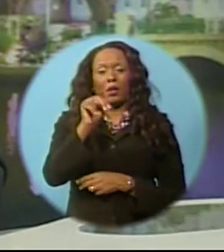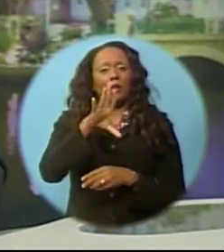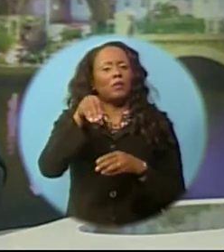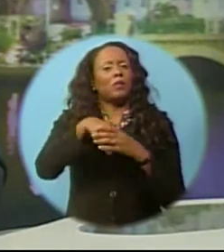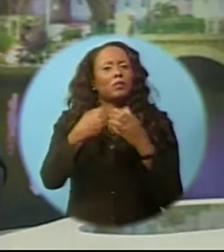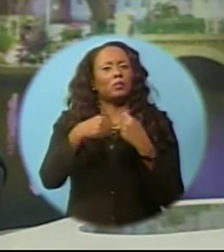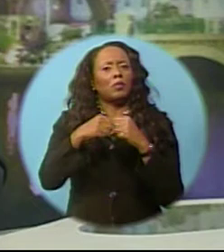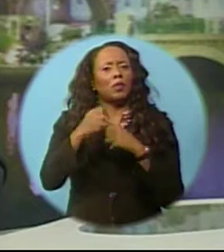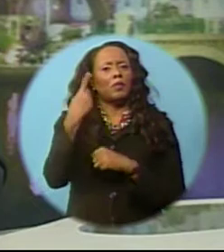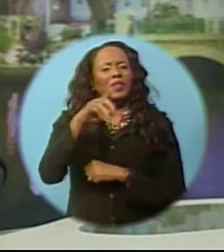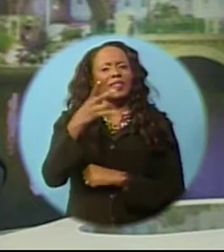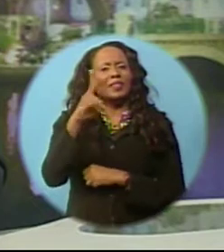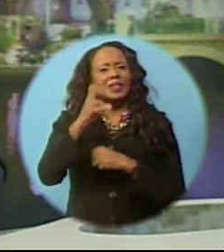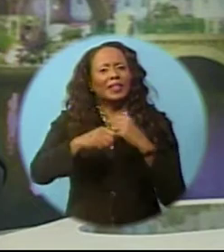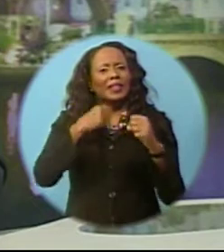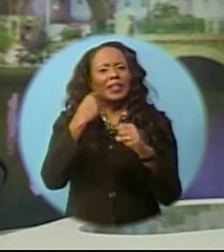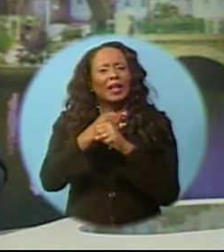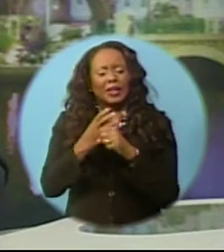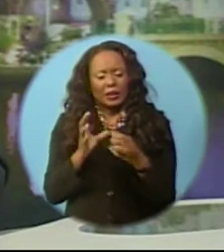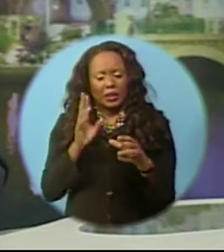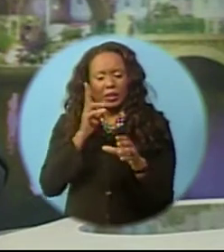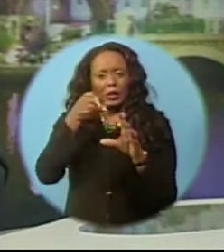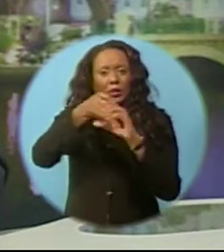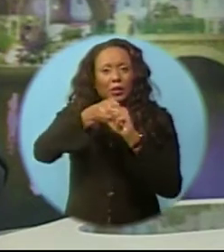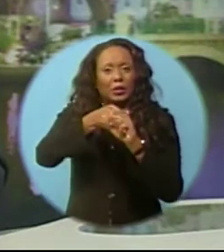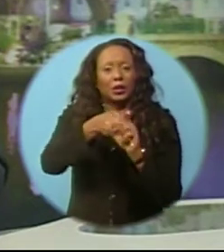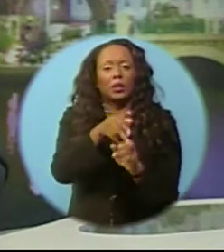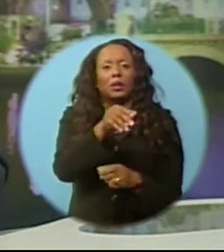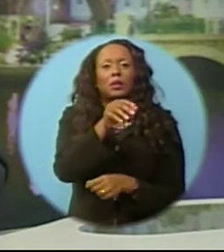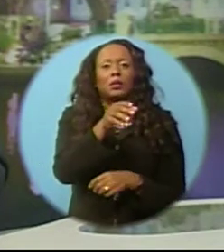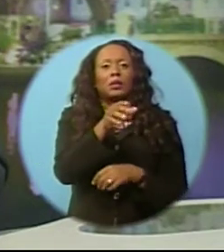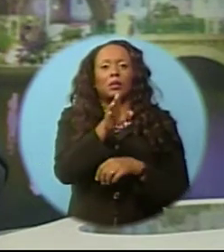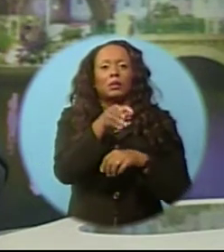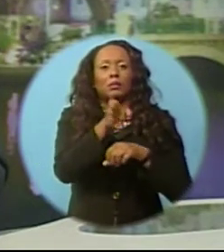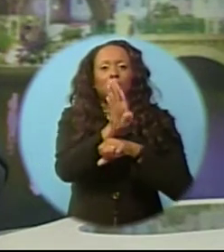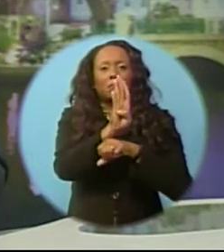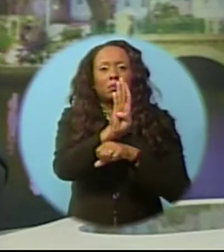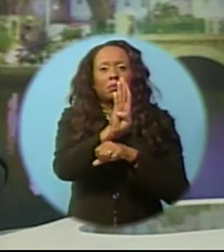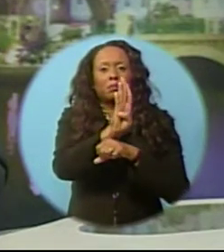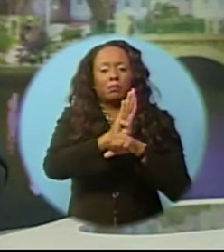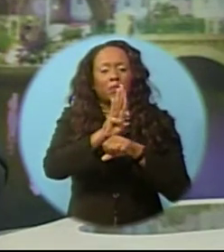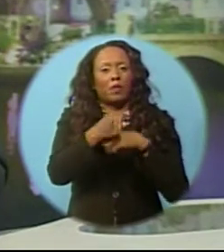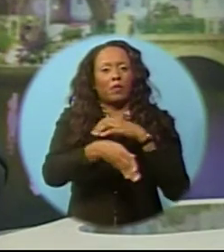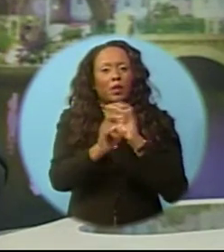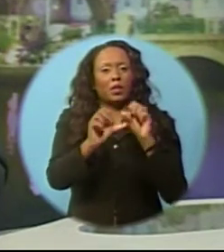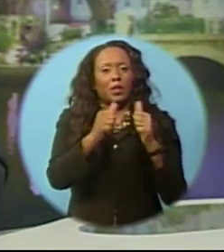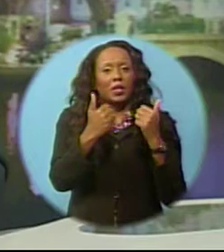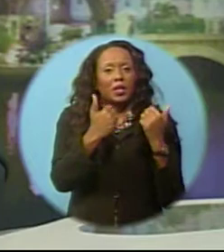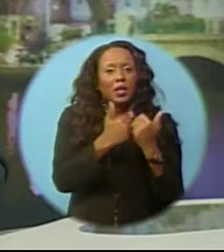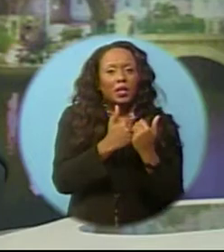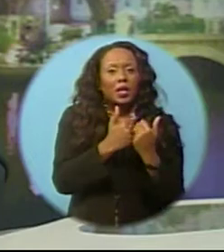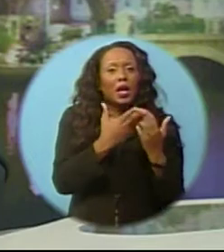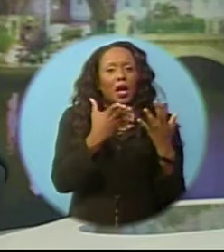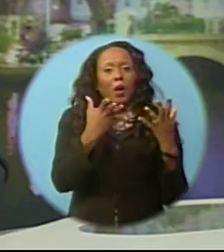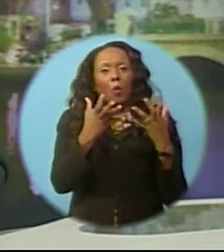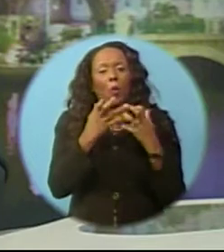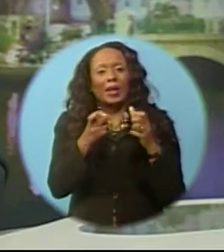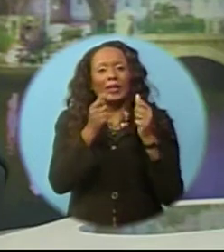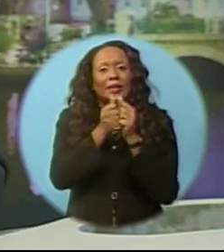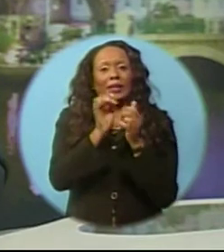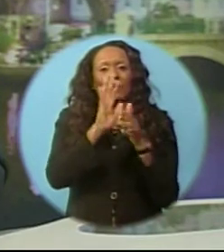Bishop says they have joined up with the BFA to help in youth development and also to stem the tide of non-communicable